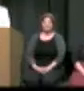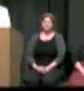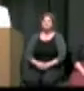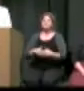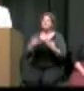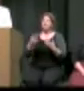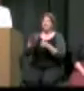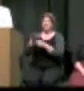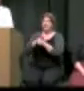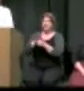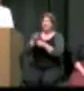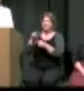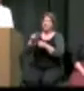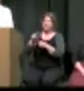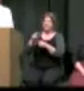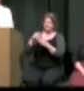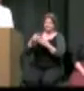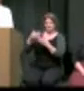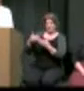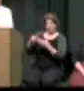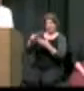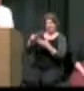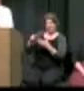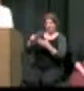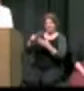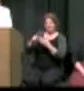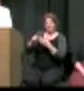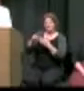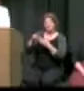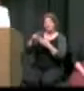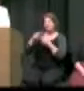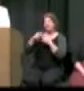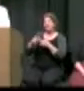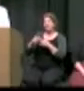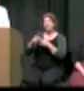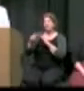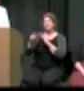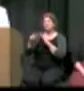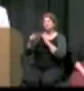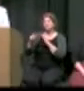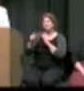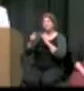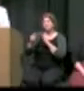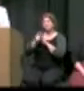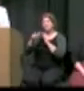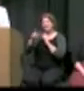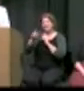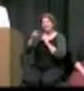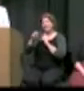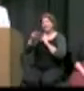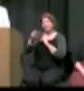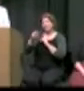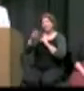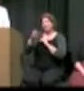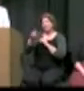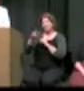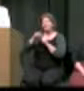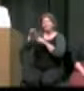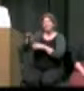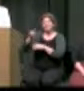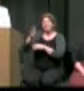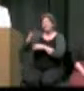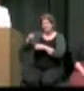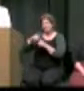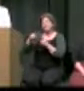Yep, and that area is actually a previously deregulated dump. So the material will be placed on top of that, and then it will